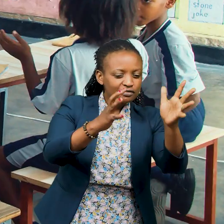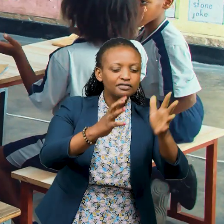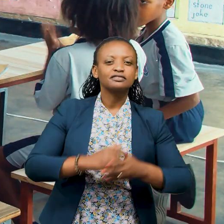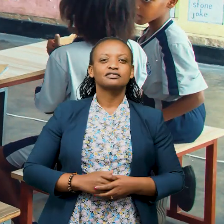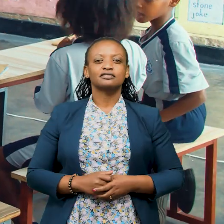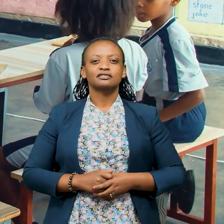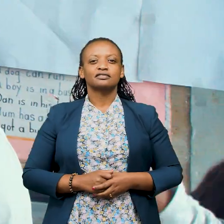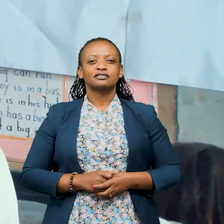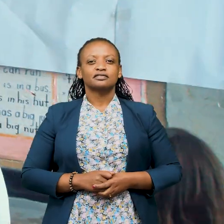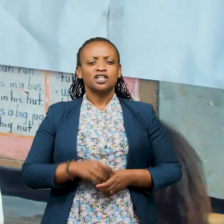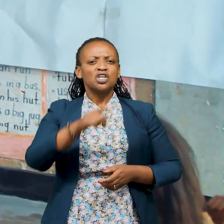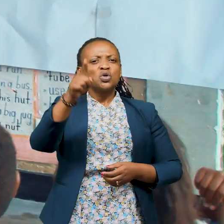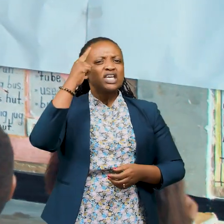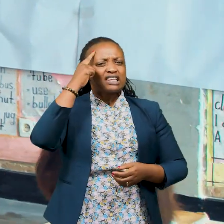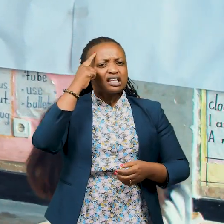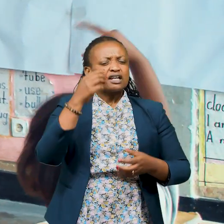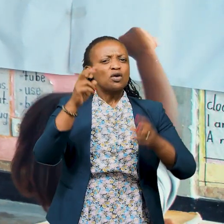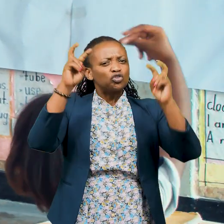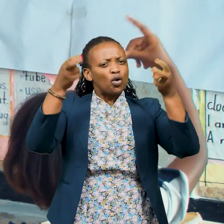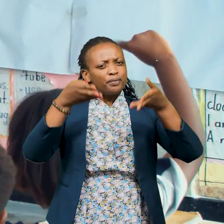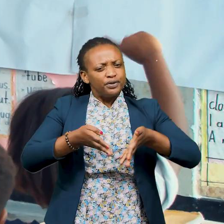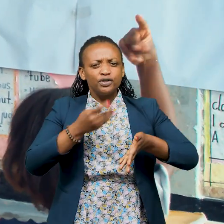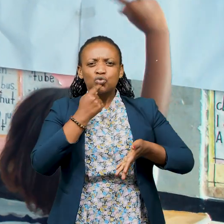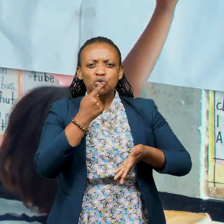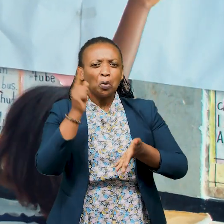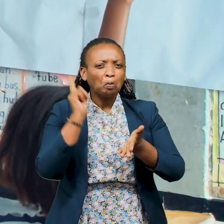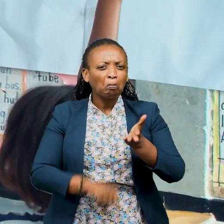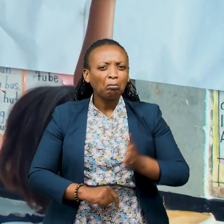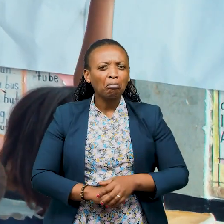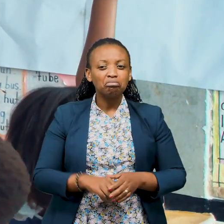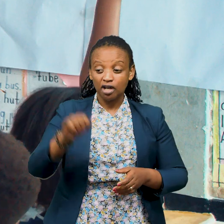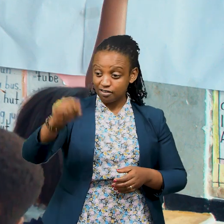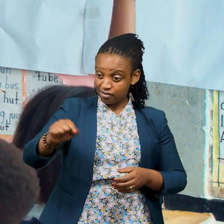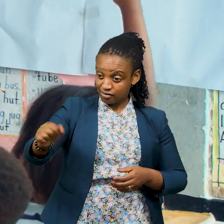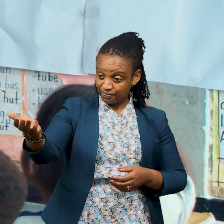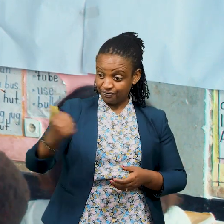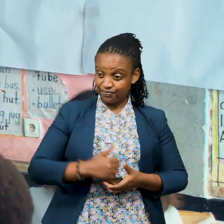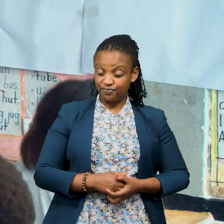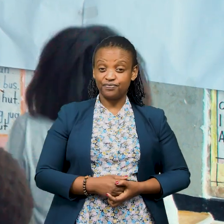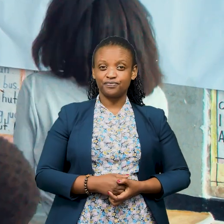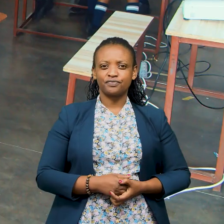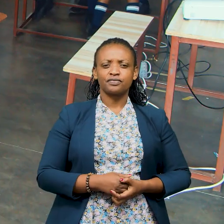Another one. What do you think is the lesson of today? Yes, Keza.